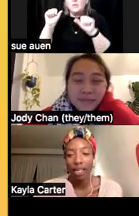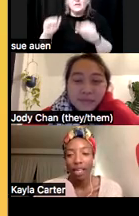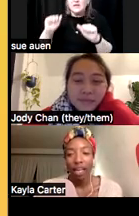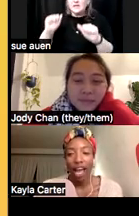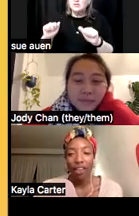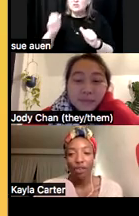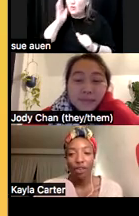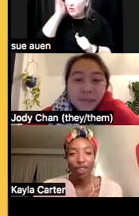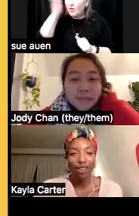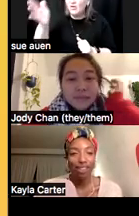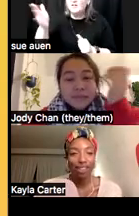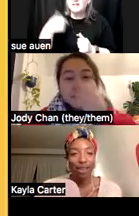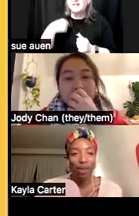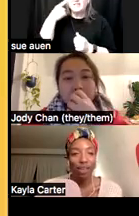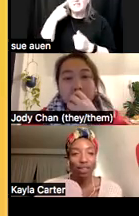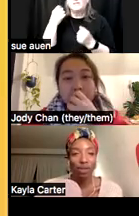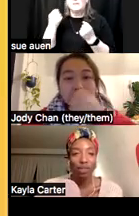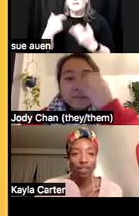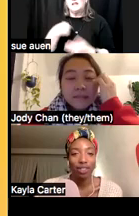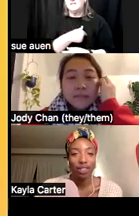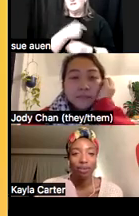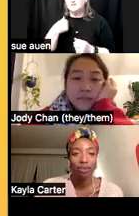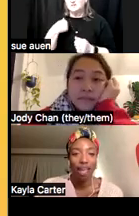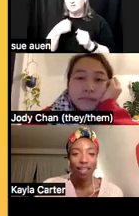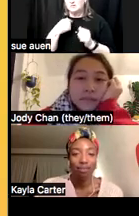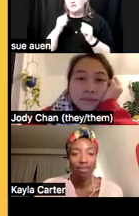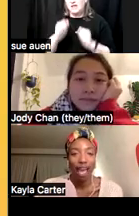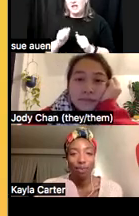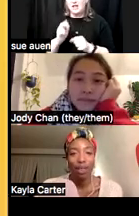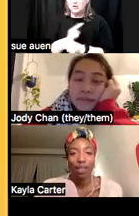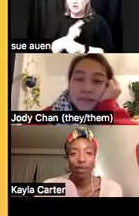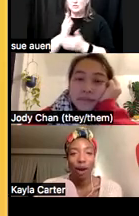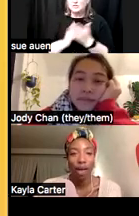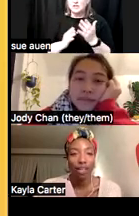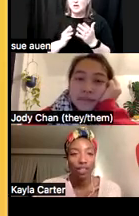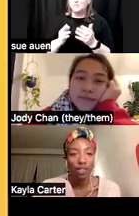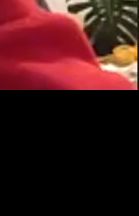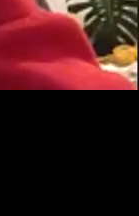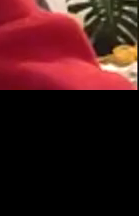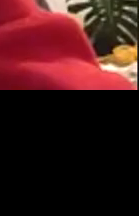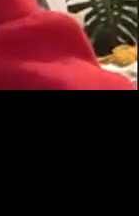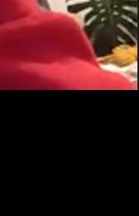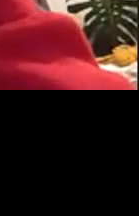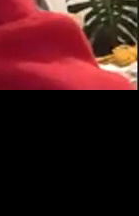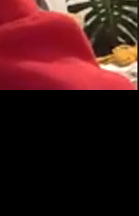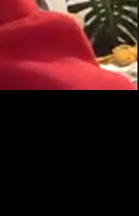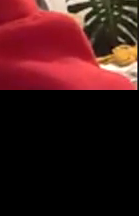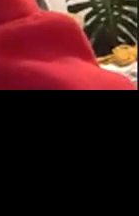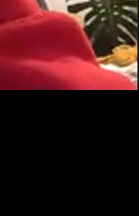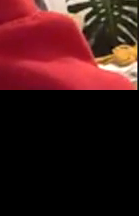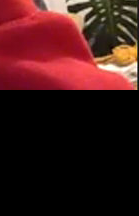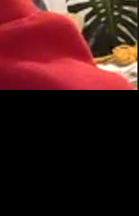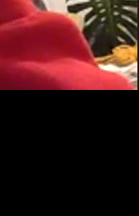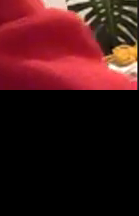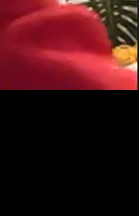really, I think for a lot of us, like we can use some like gas put into our imaginations for what we deserve.